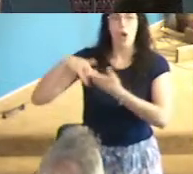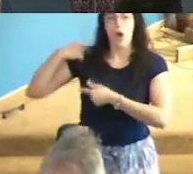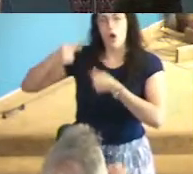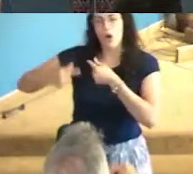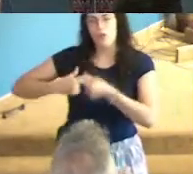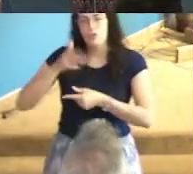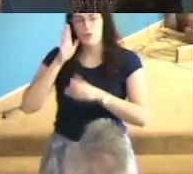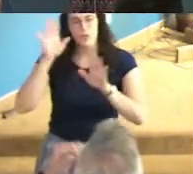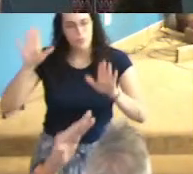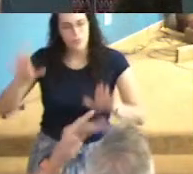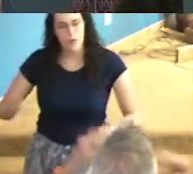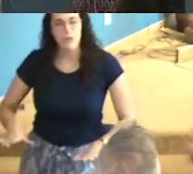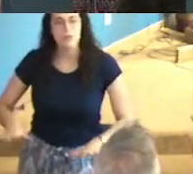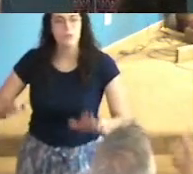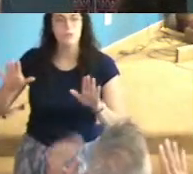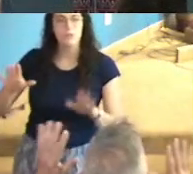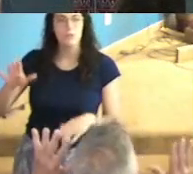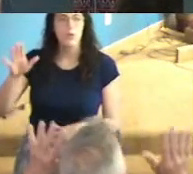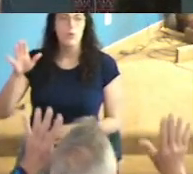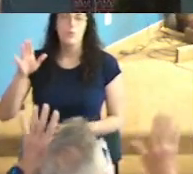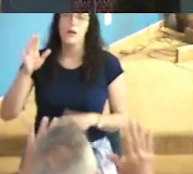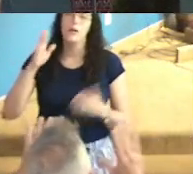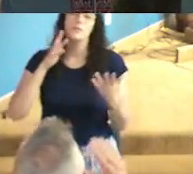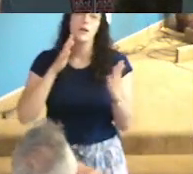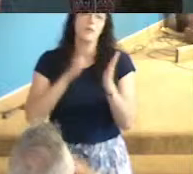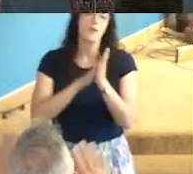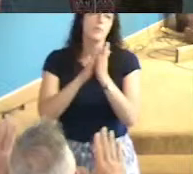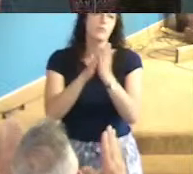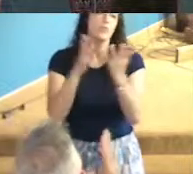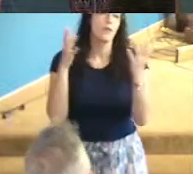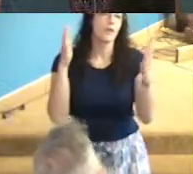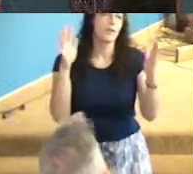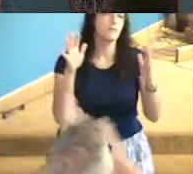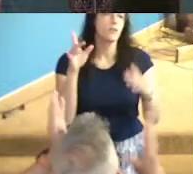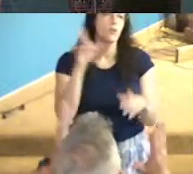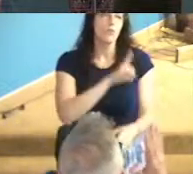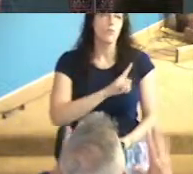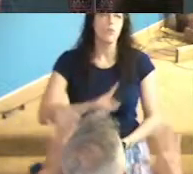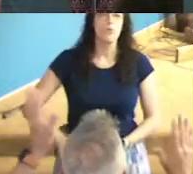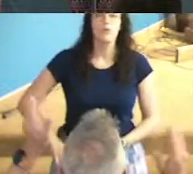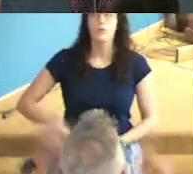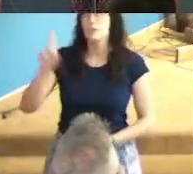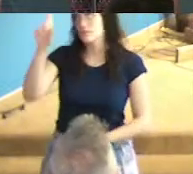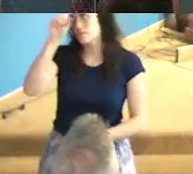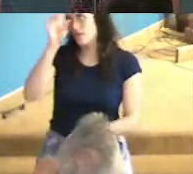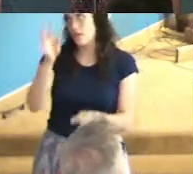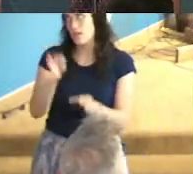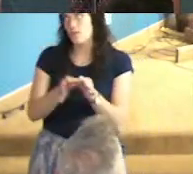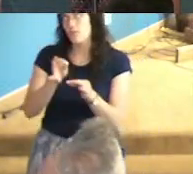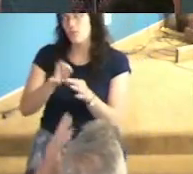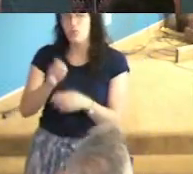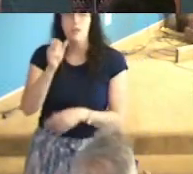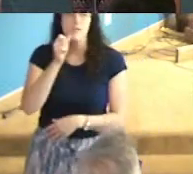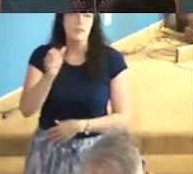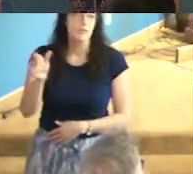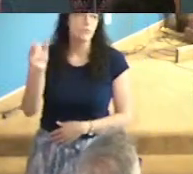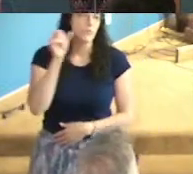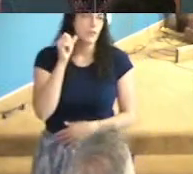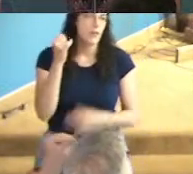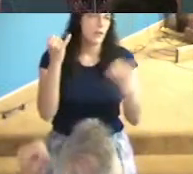age, all generations will bow down and praise. The Lord is